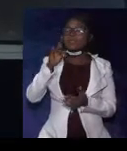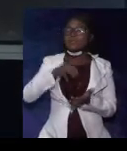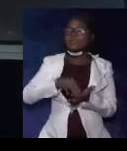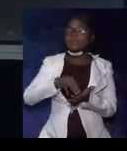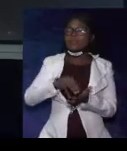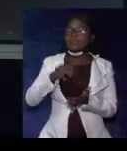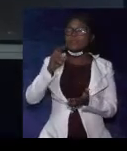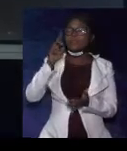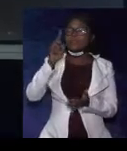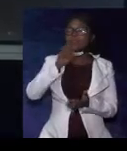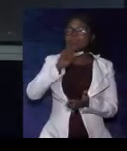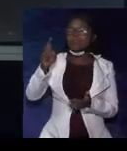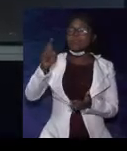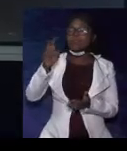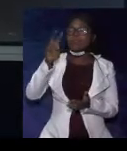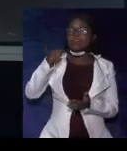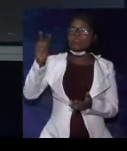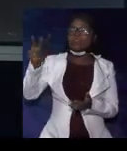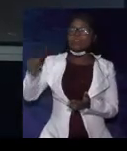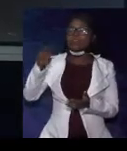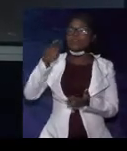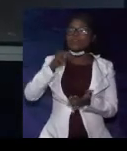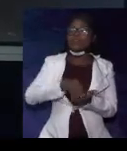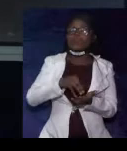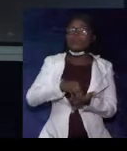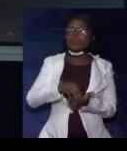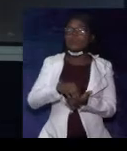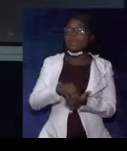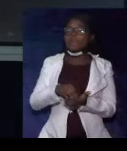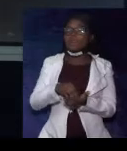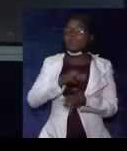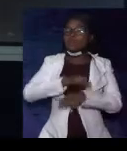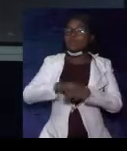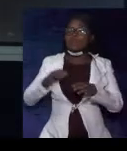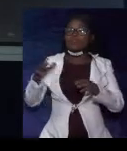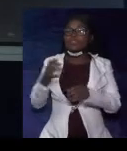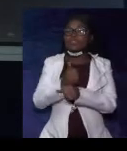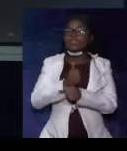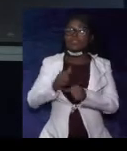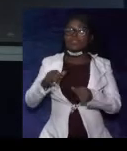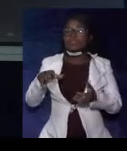billion, 422 million. So don't get confused there. That's why you need to draw that